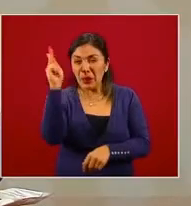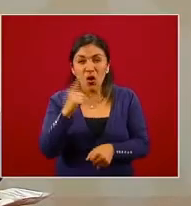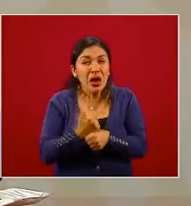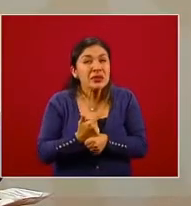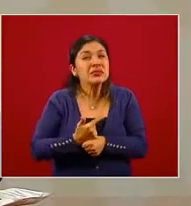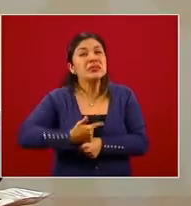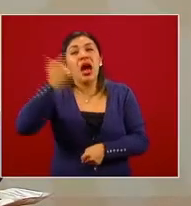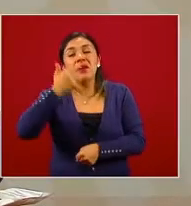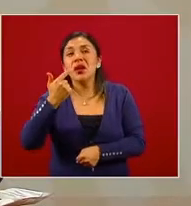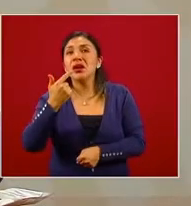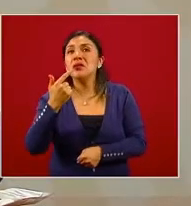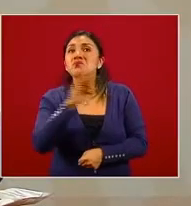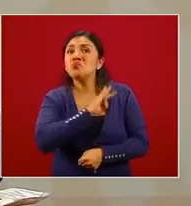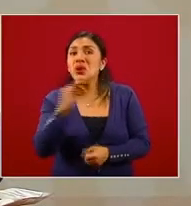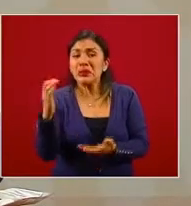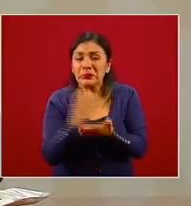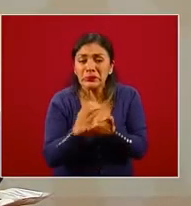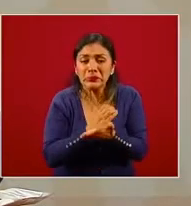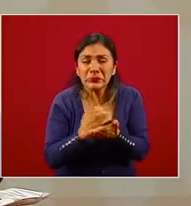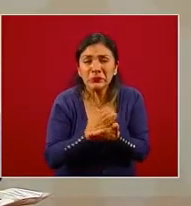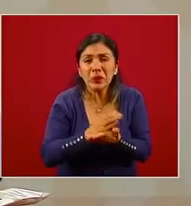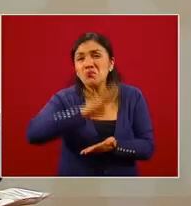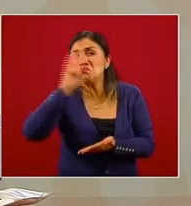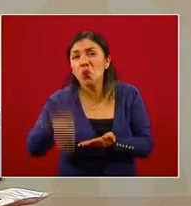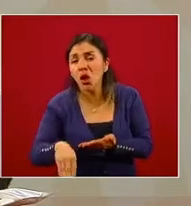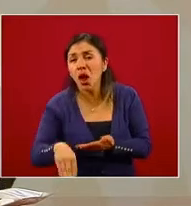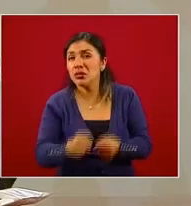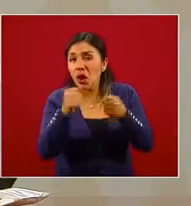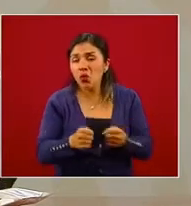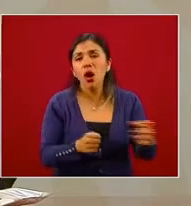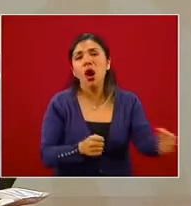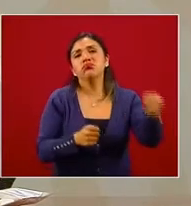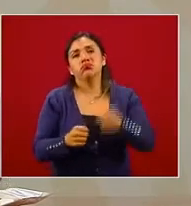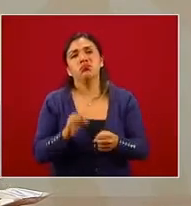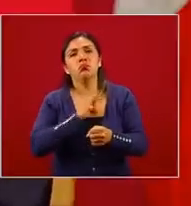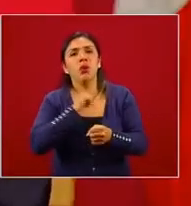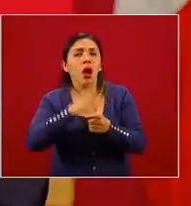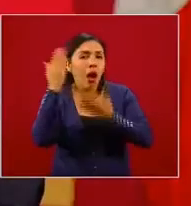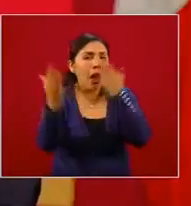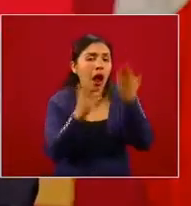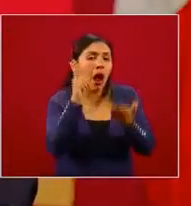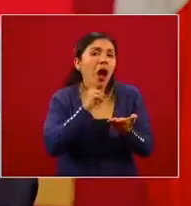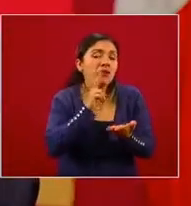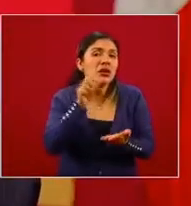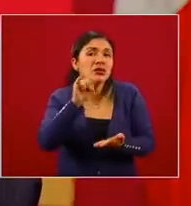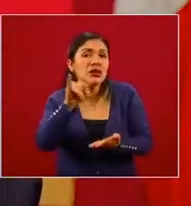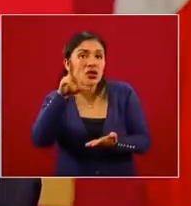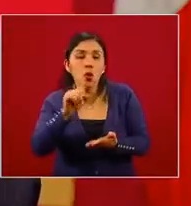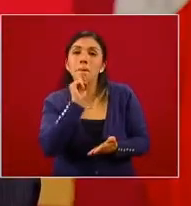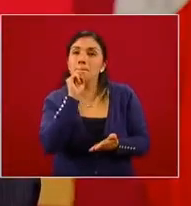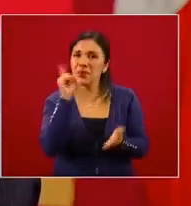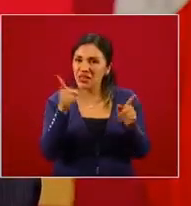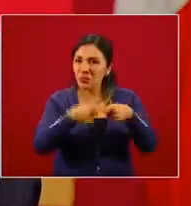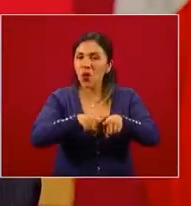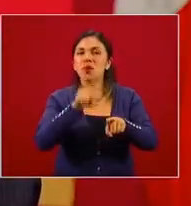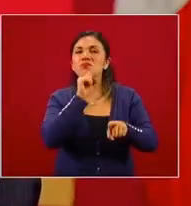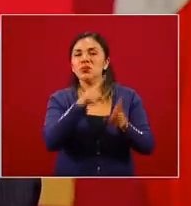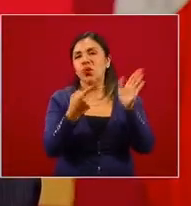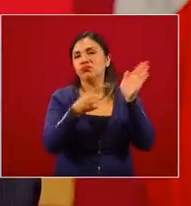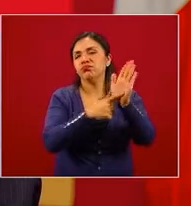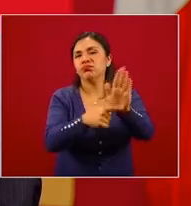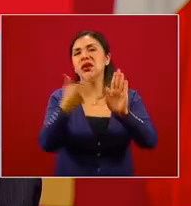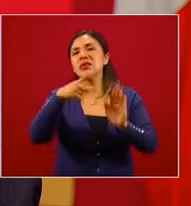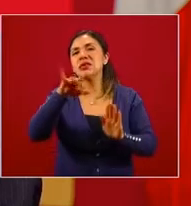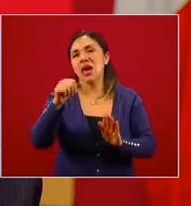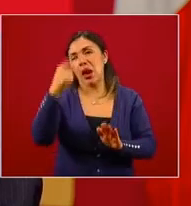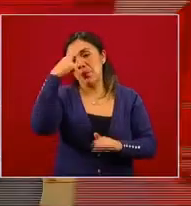very critical point, and any sort of small hope that this will work is why they're going